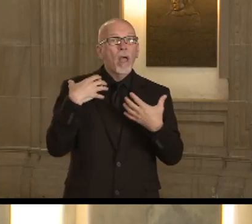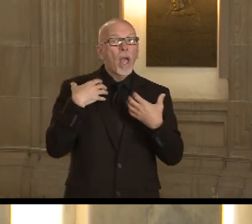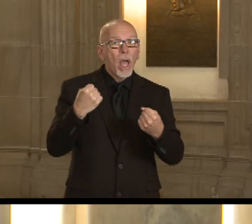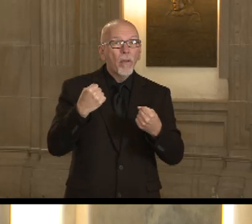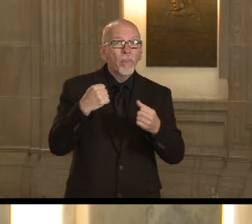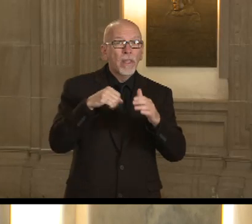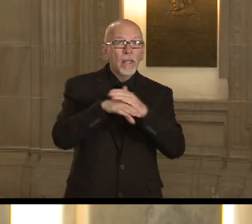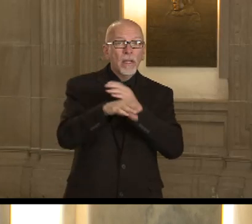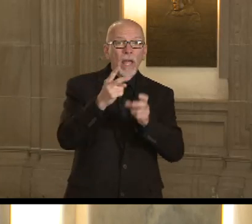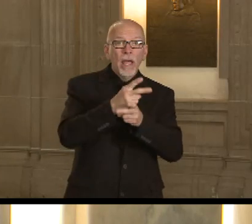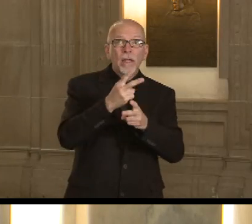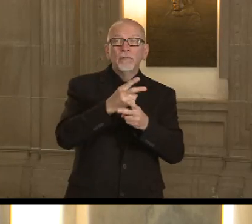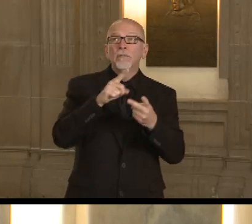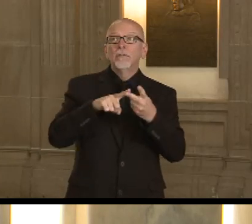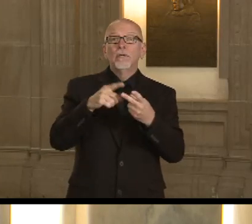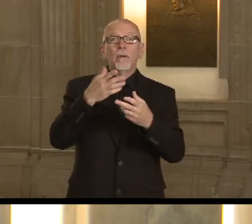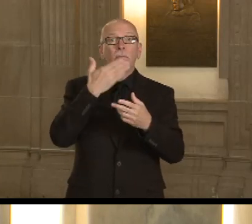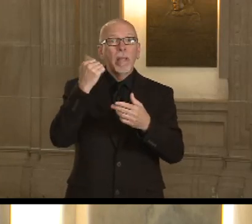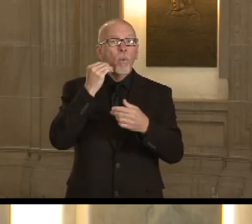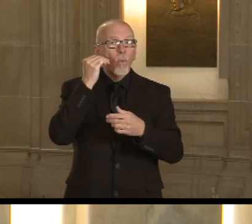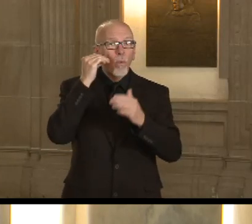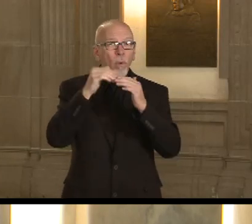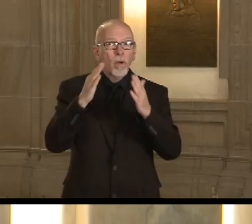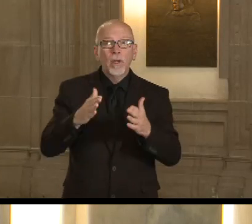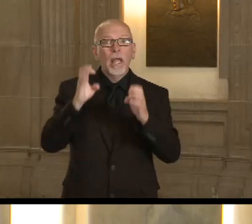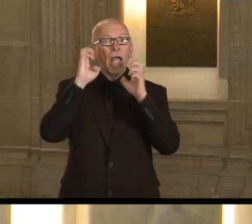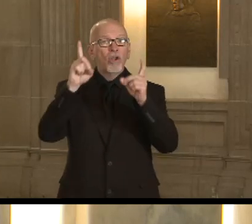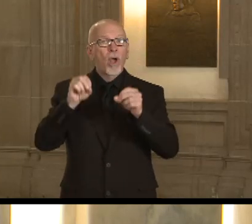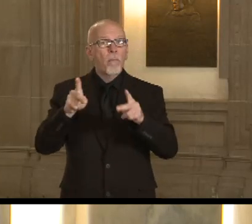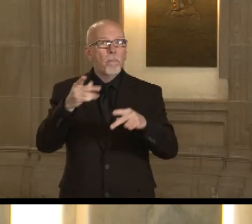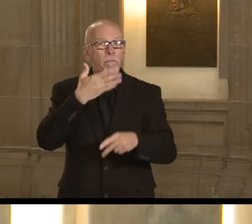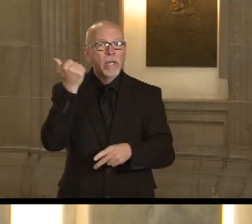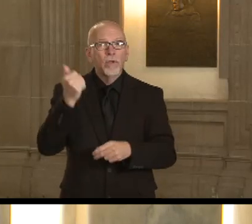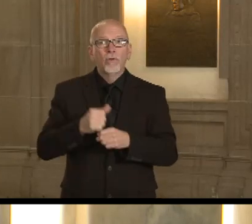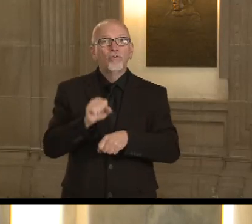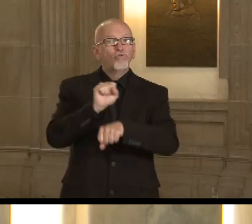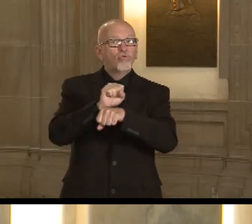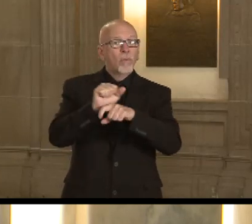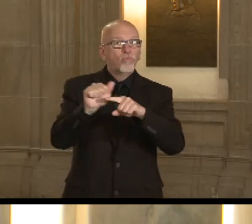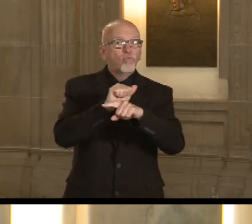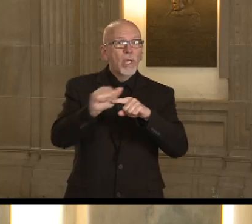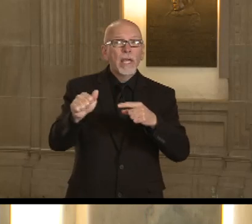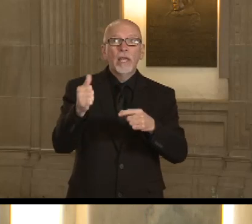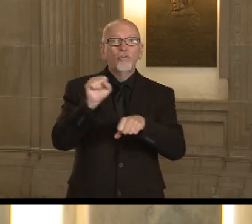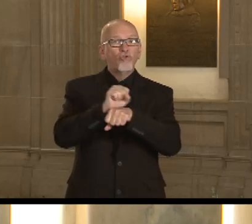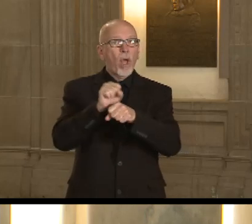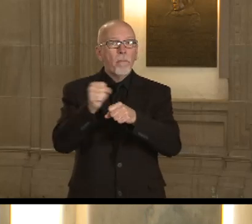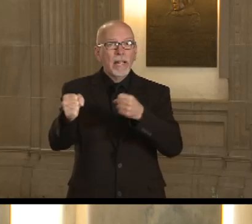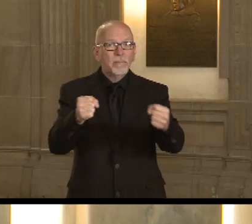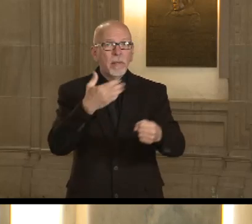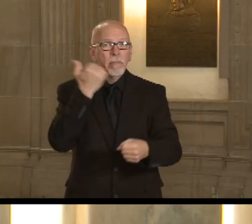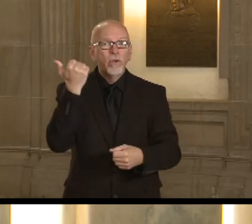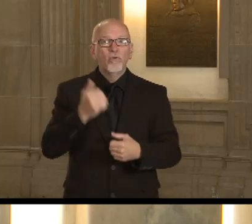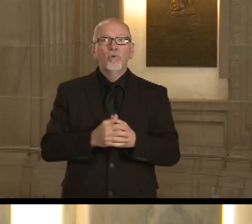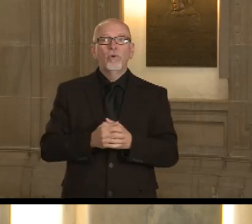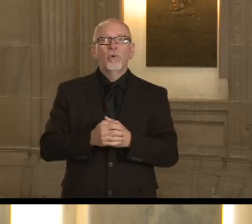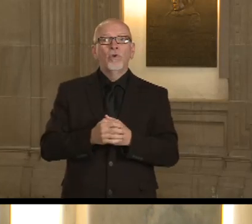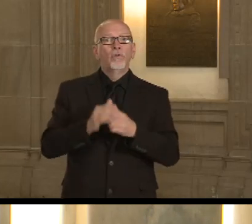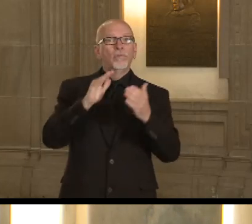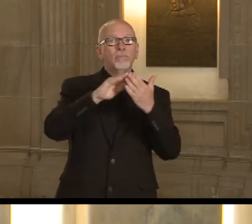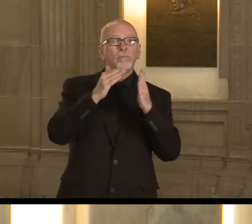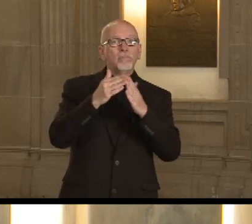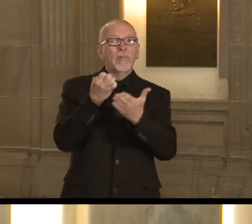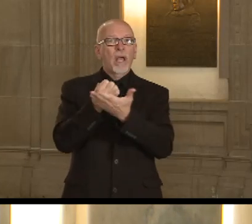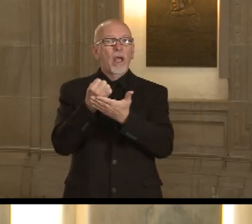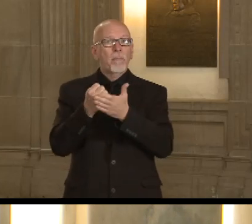access, affordable housing, educational opportunity, job training and placement, urban